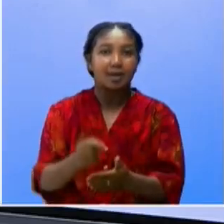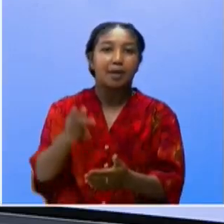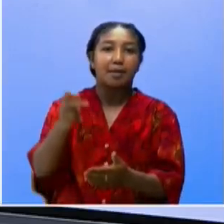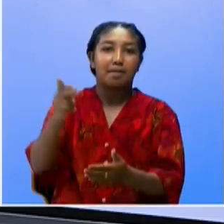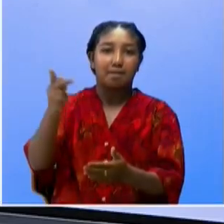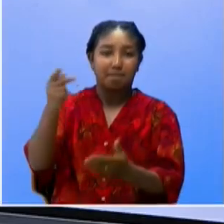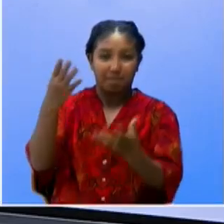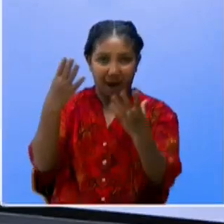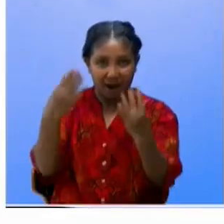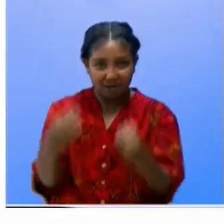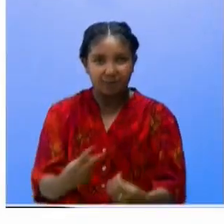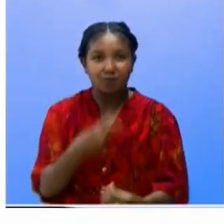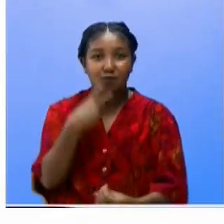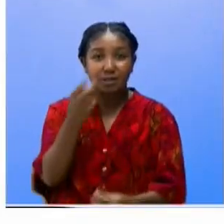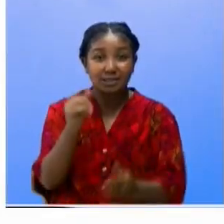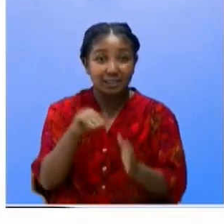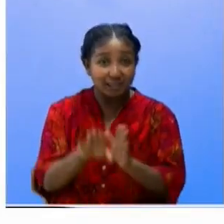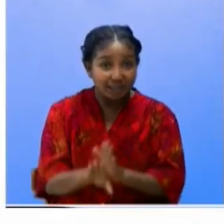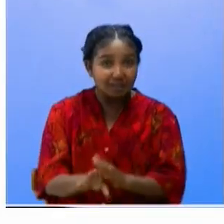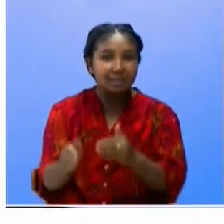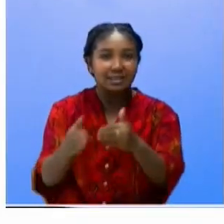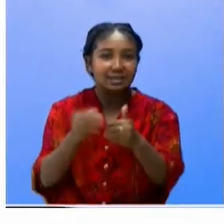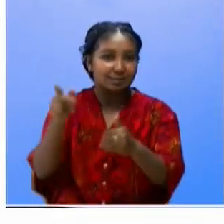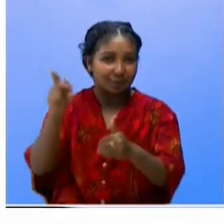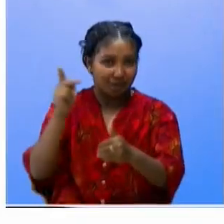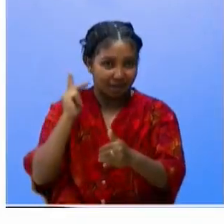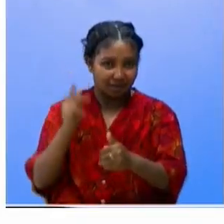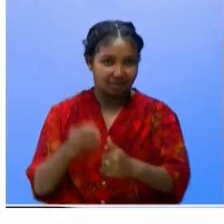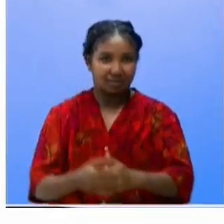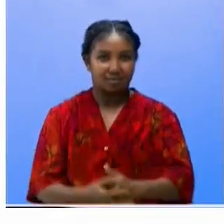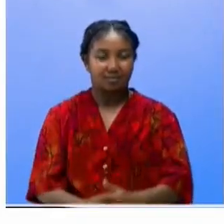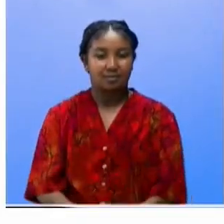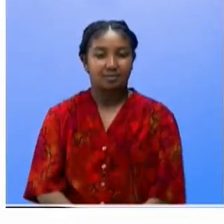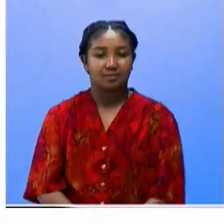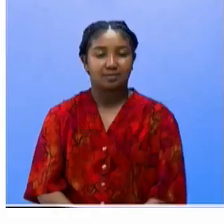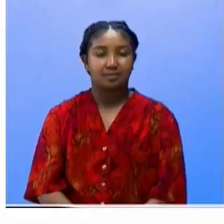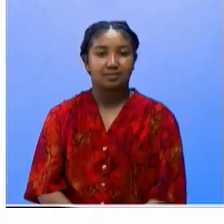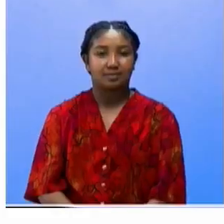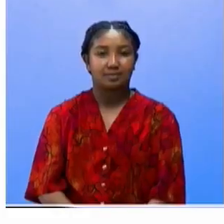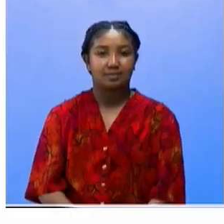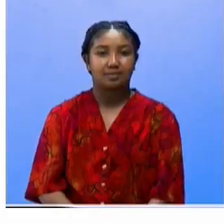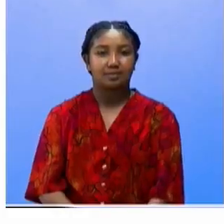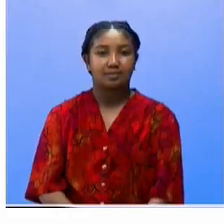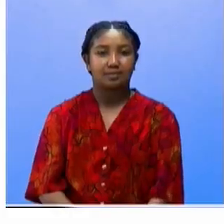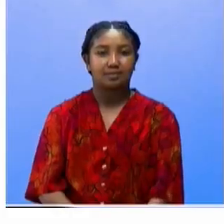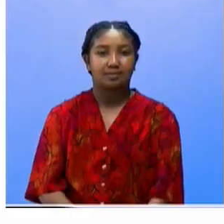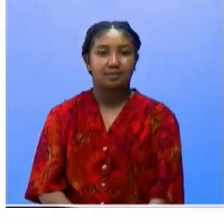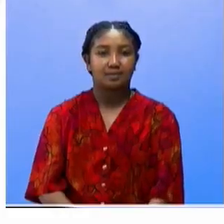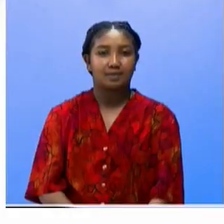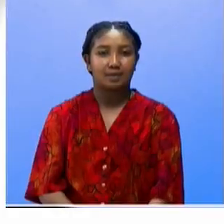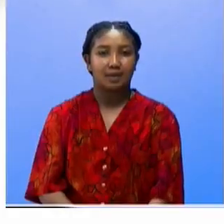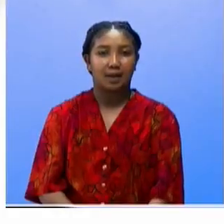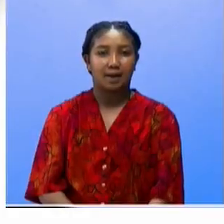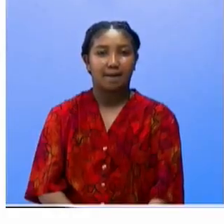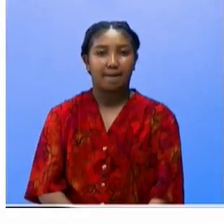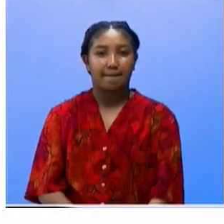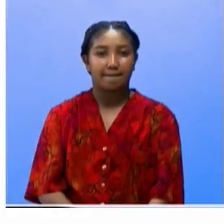voice in simple past. In simple past.